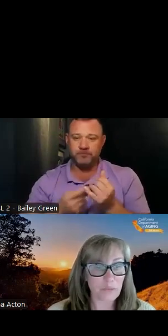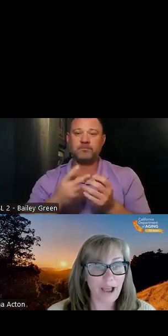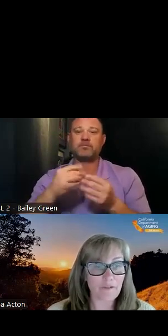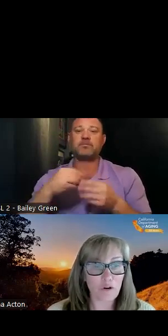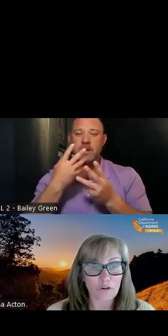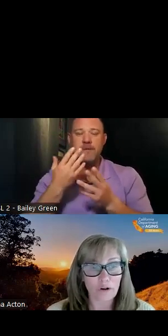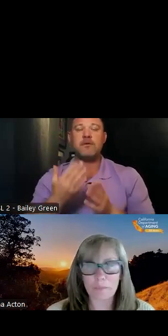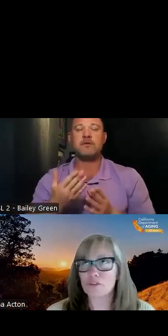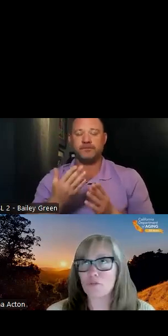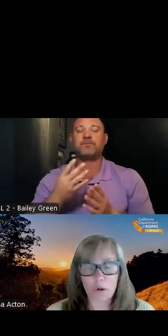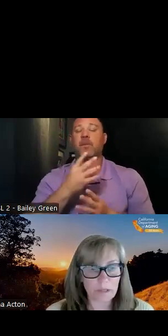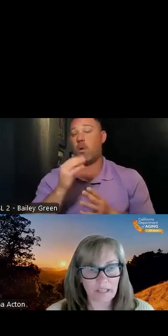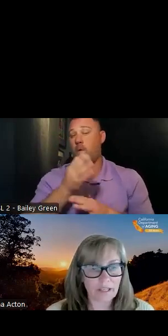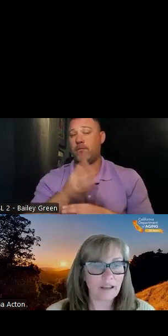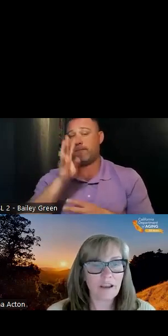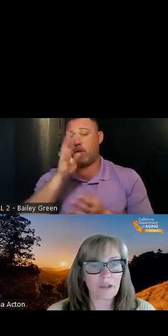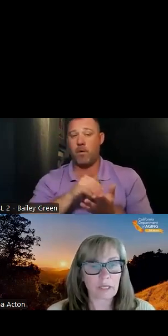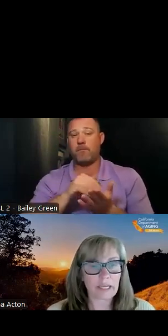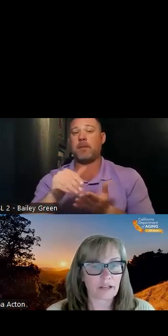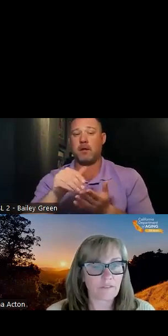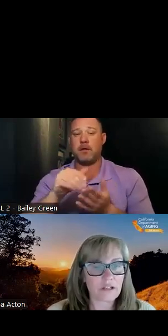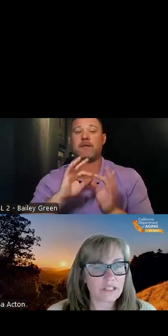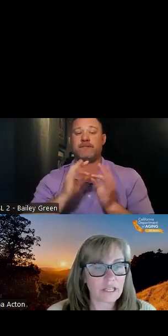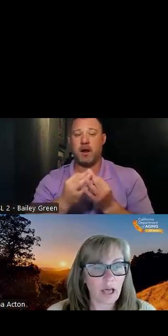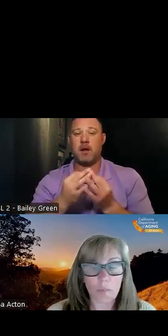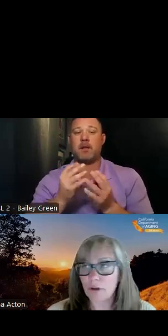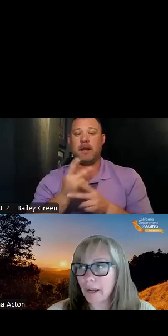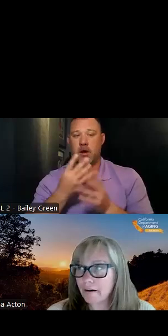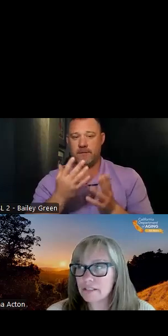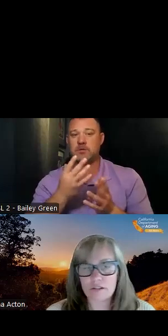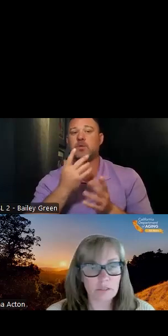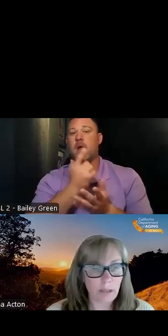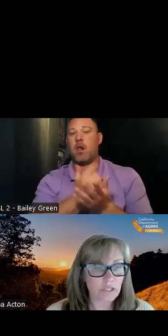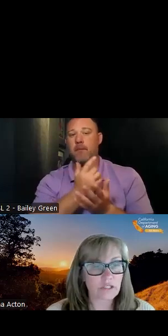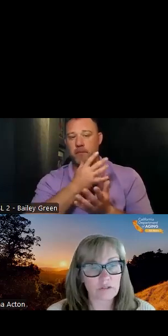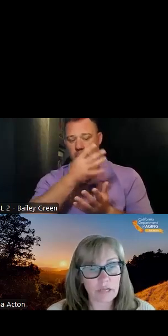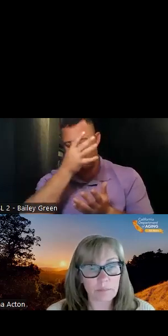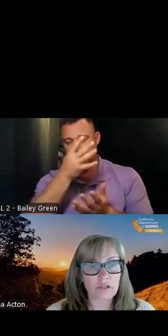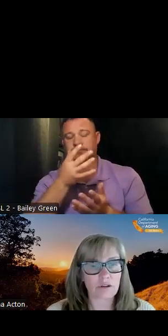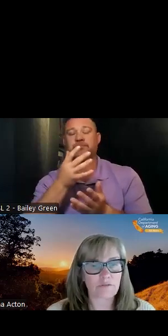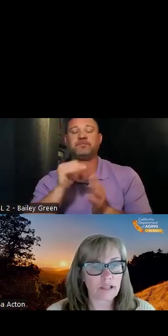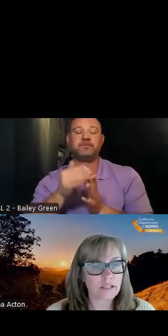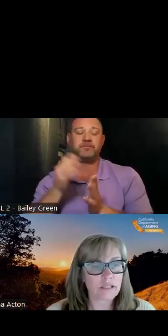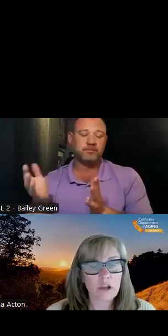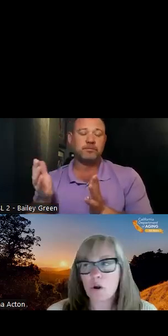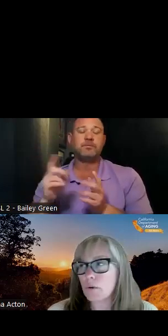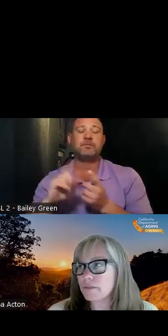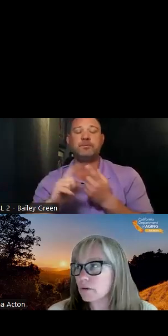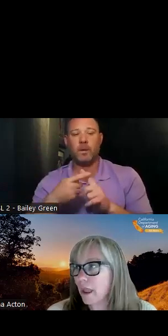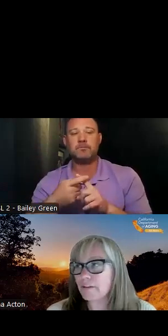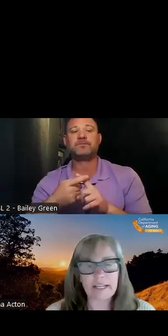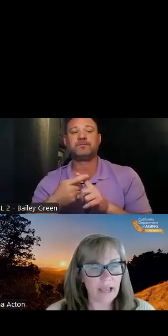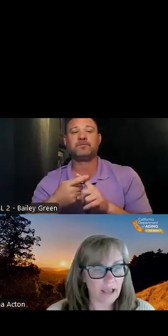which we have over almost 4 million family caregivers that help their parents, their spouses, their neighbors, their friends